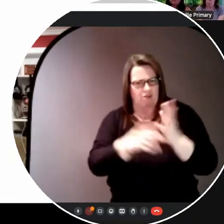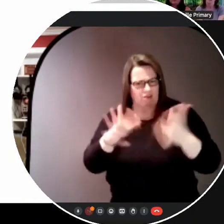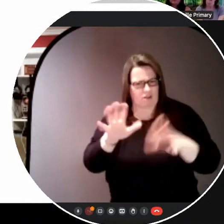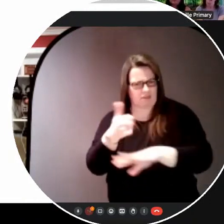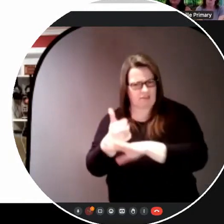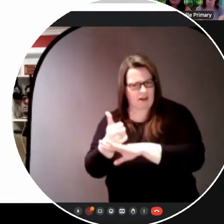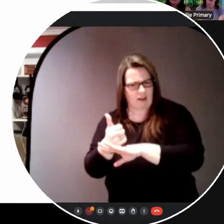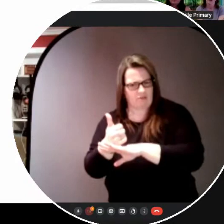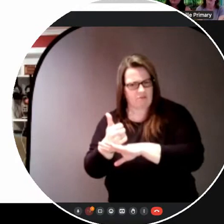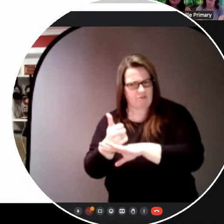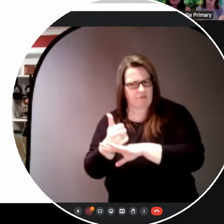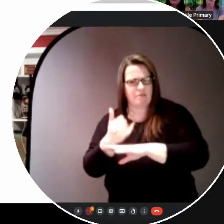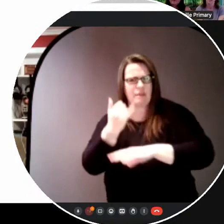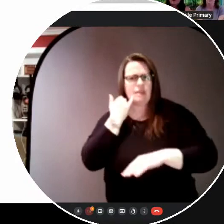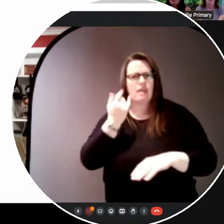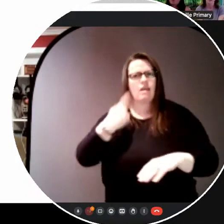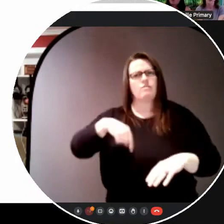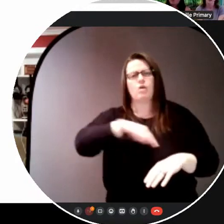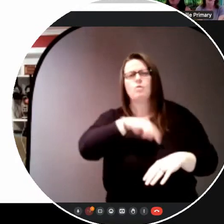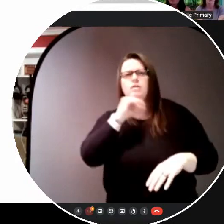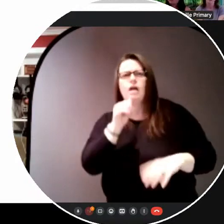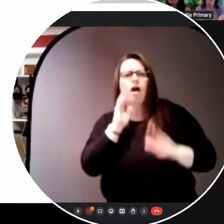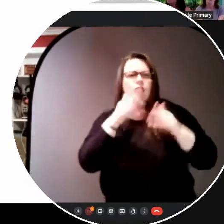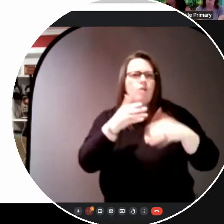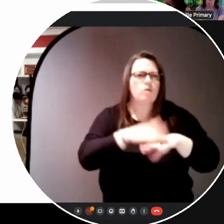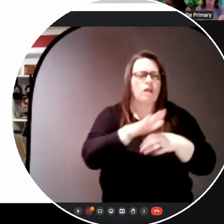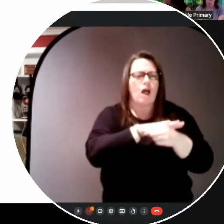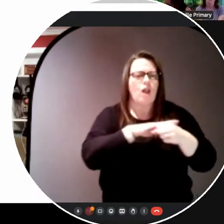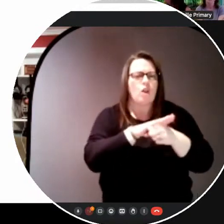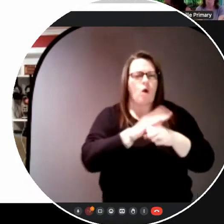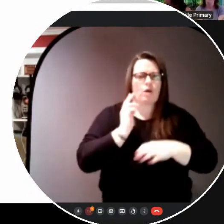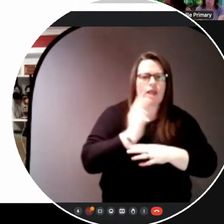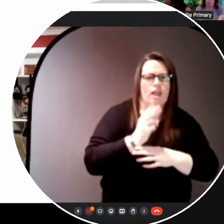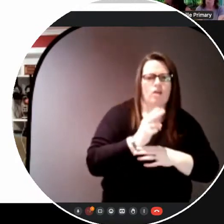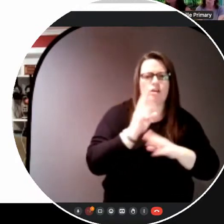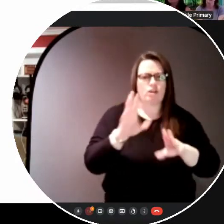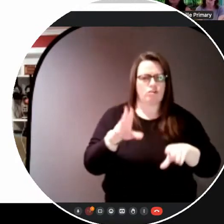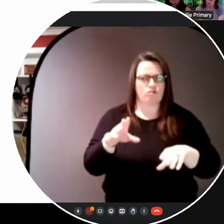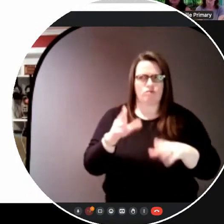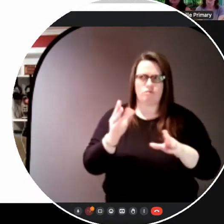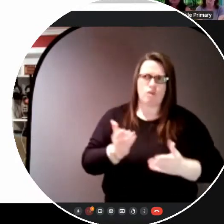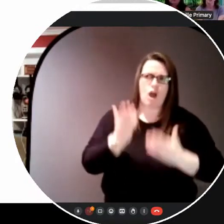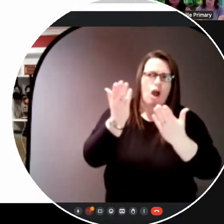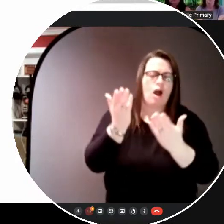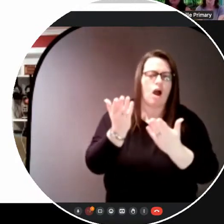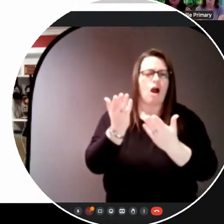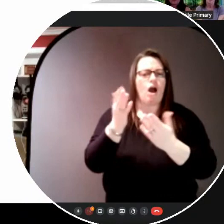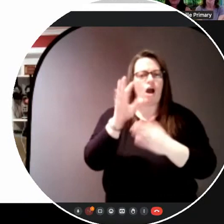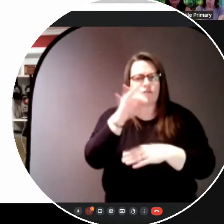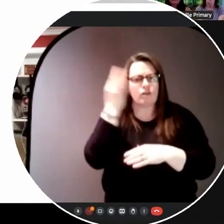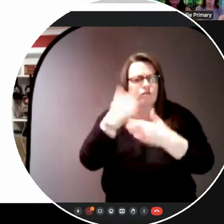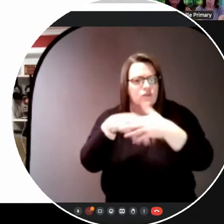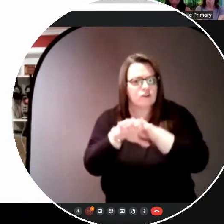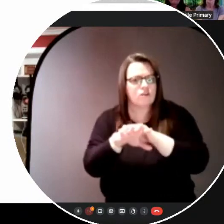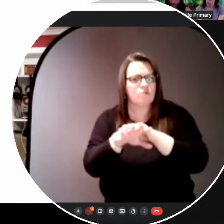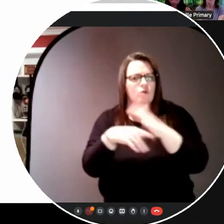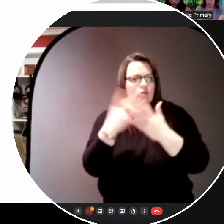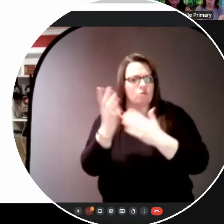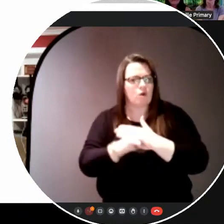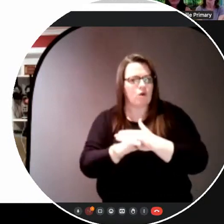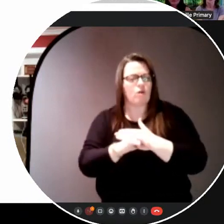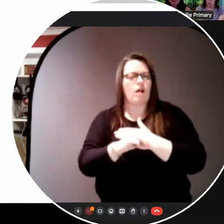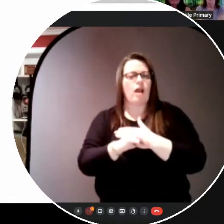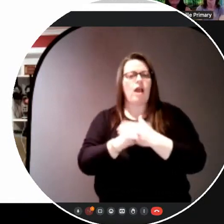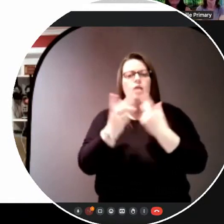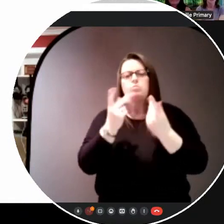not looking at our local heritage and offering the French immersion program and programming and doing other